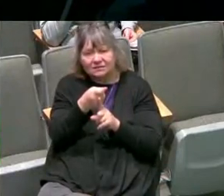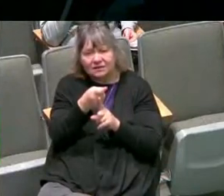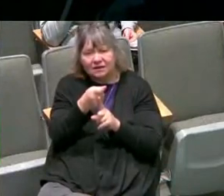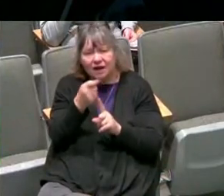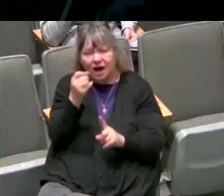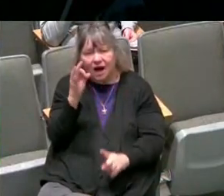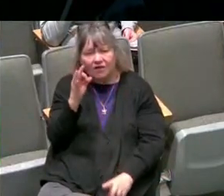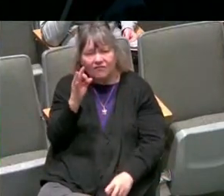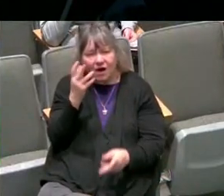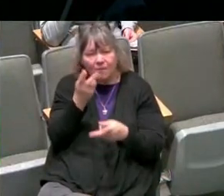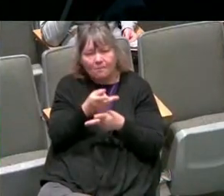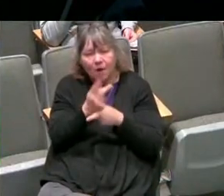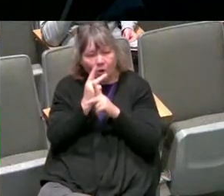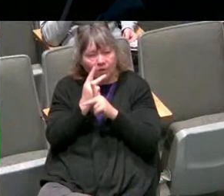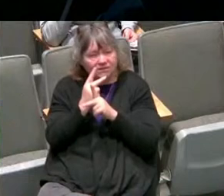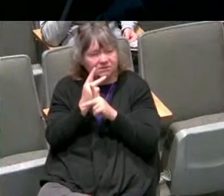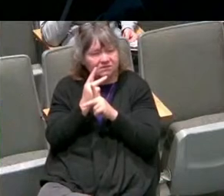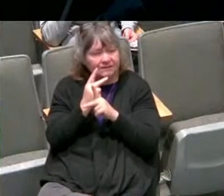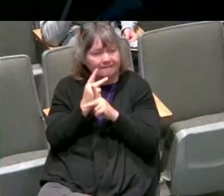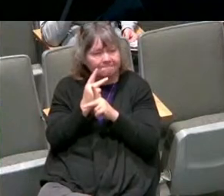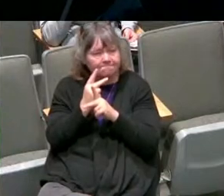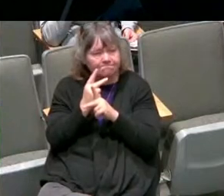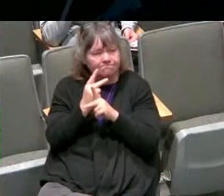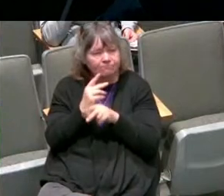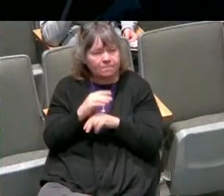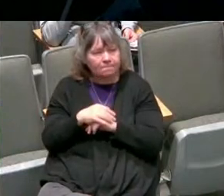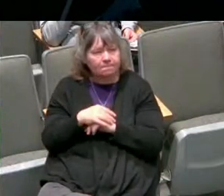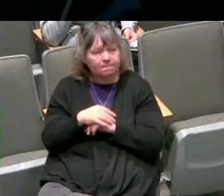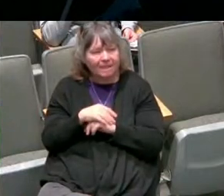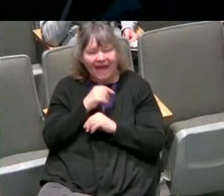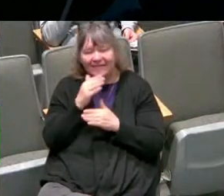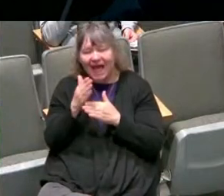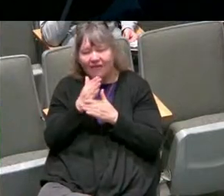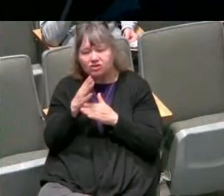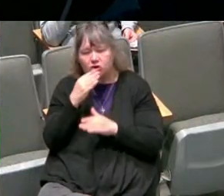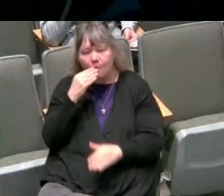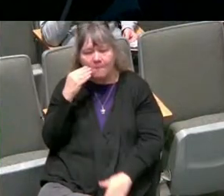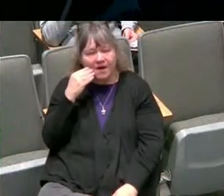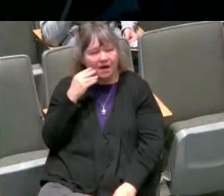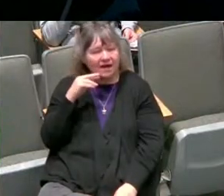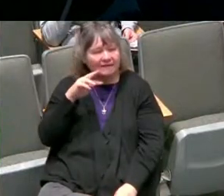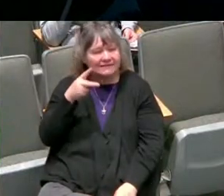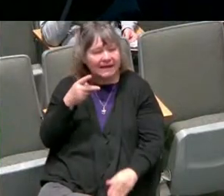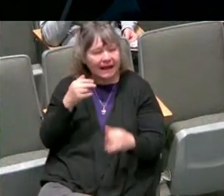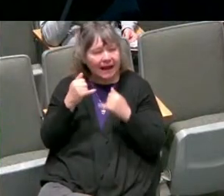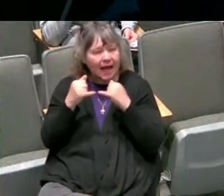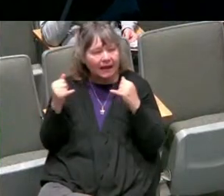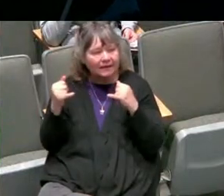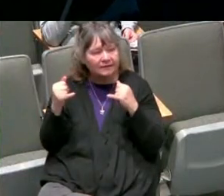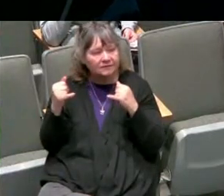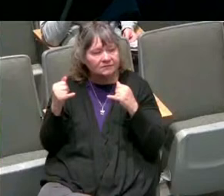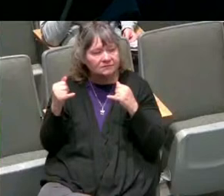of borrowings and it puts the average home on the second lineup